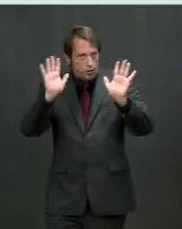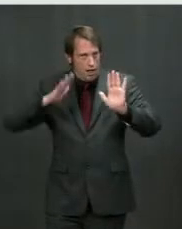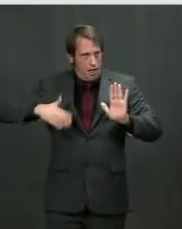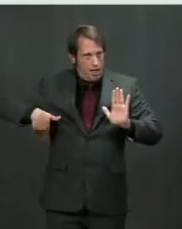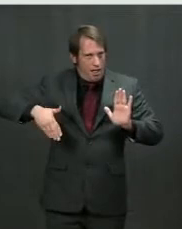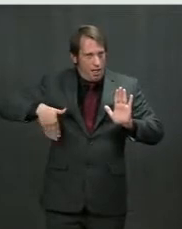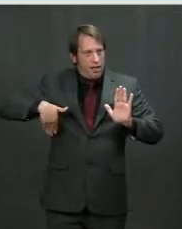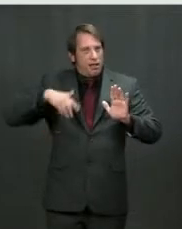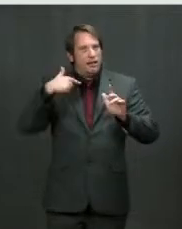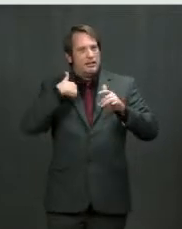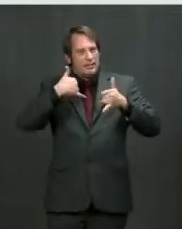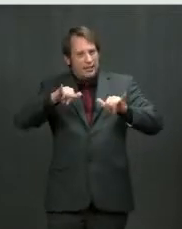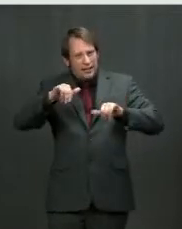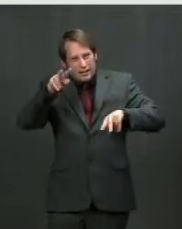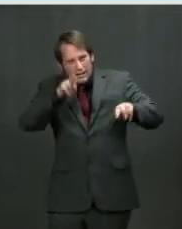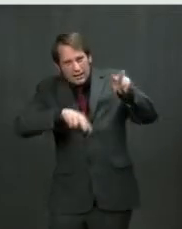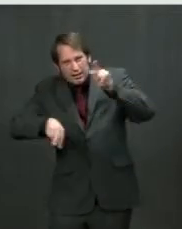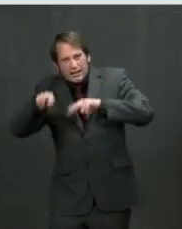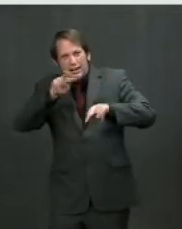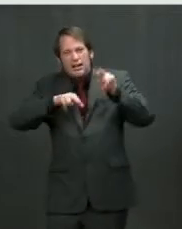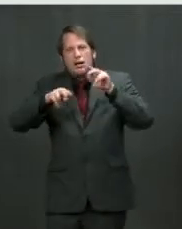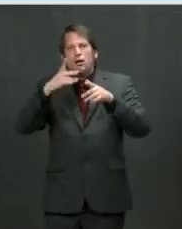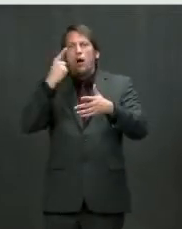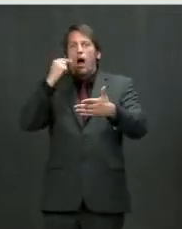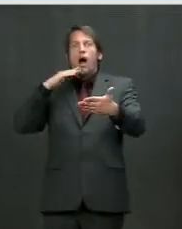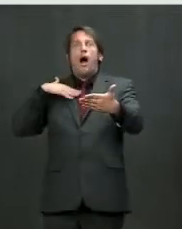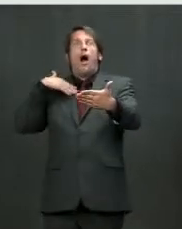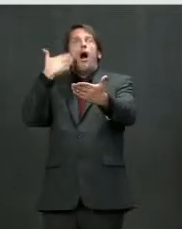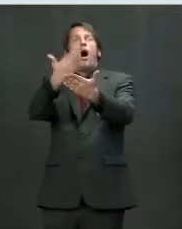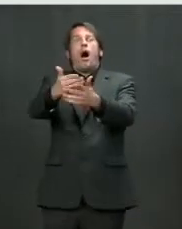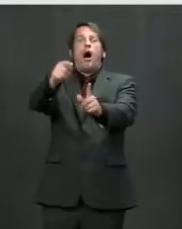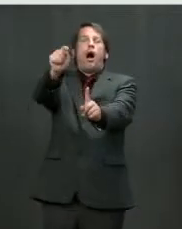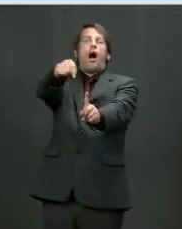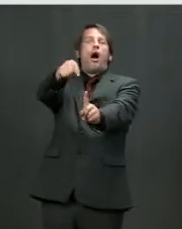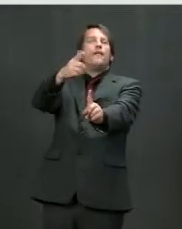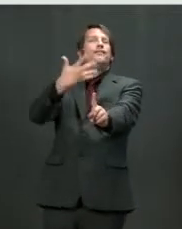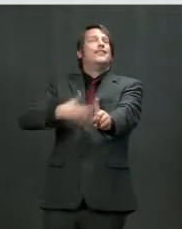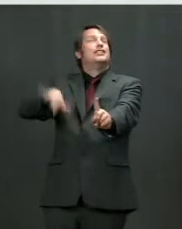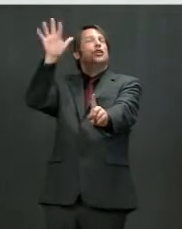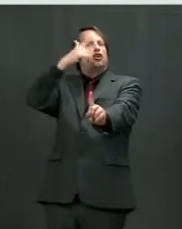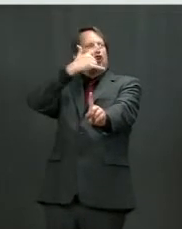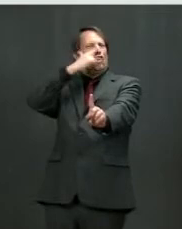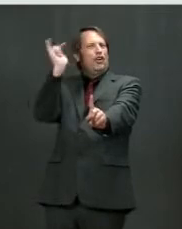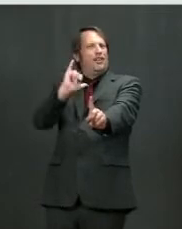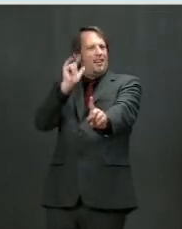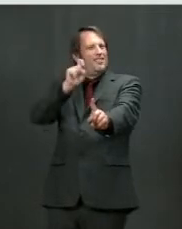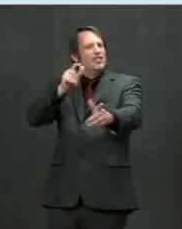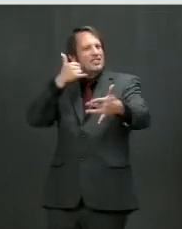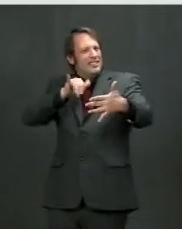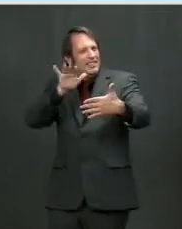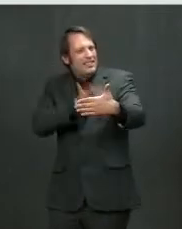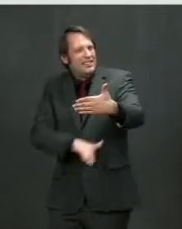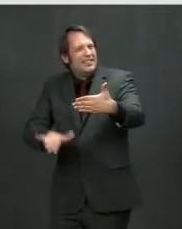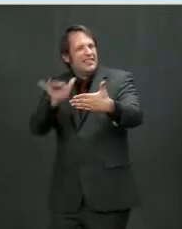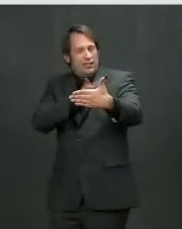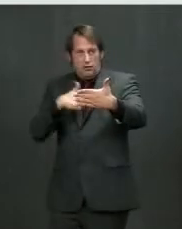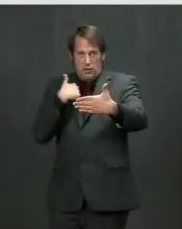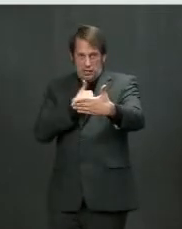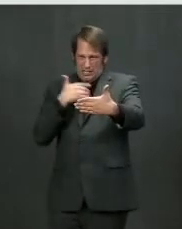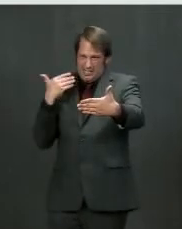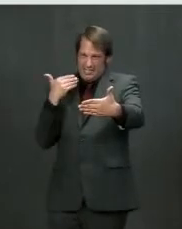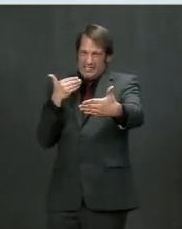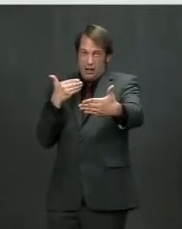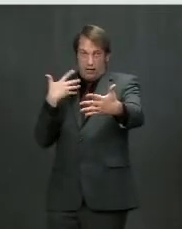the finish line look like? What should people be looking for to know that we are approaching that? Since we know we're not at it now, what does that